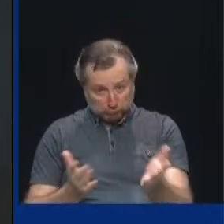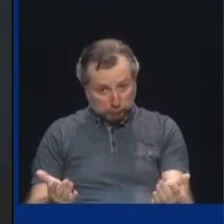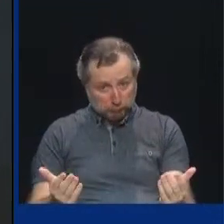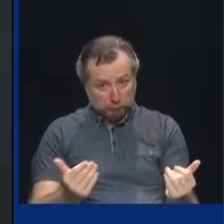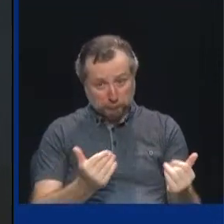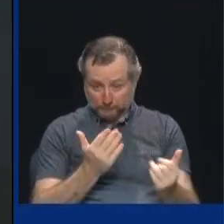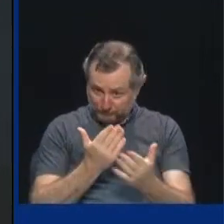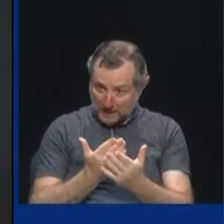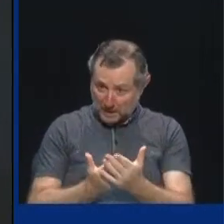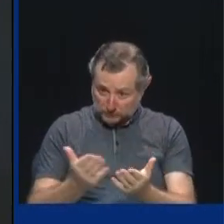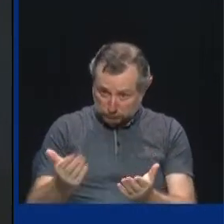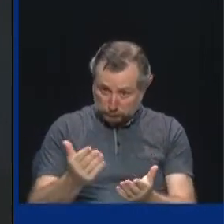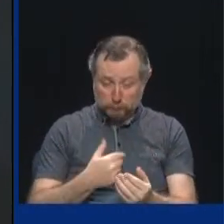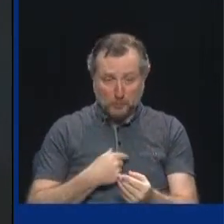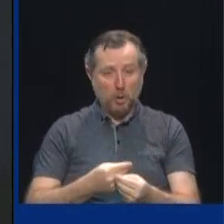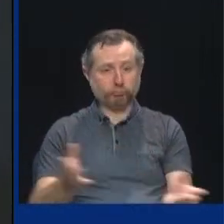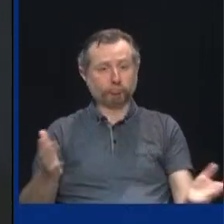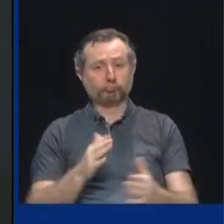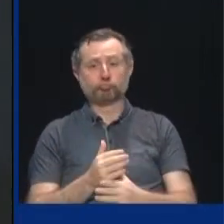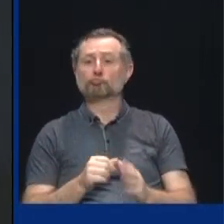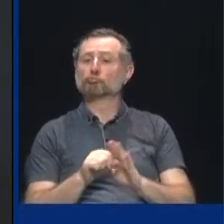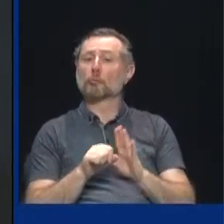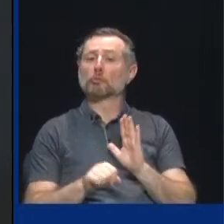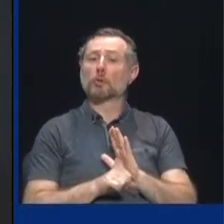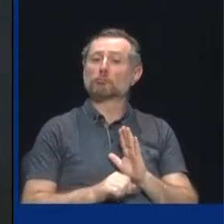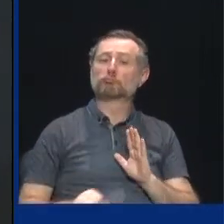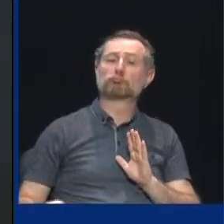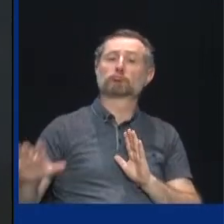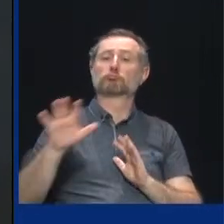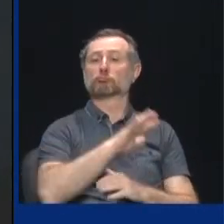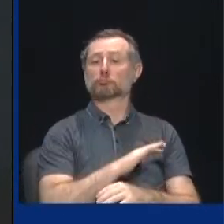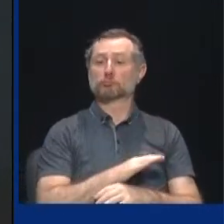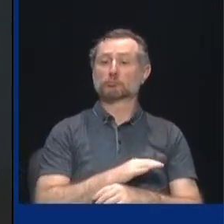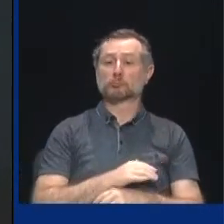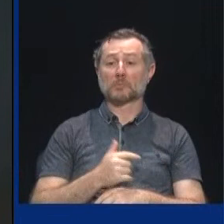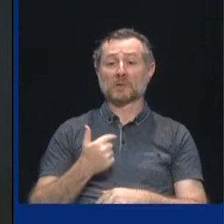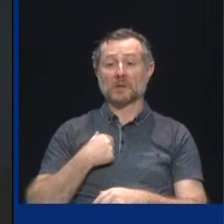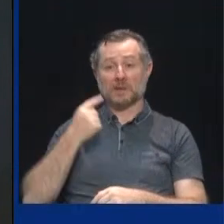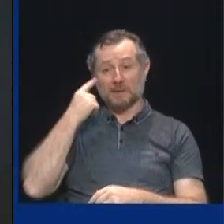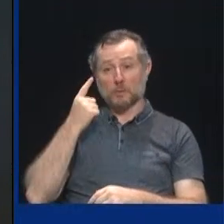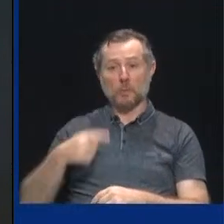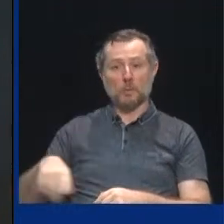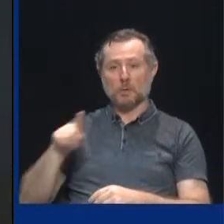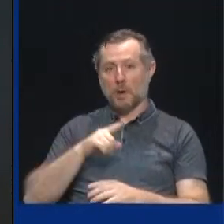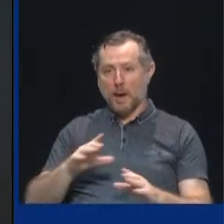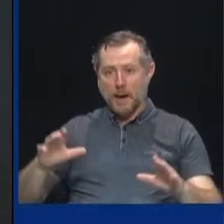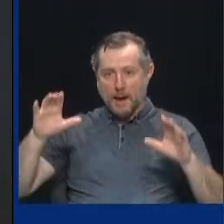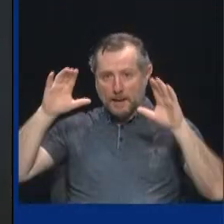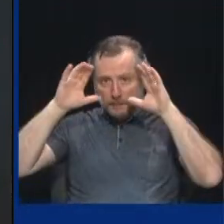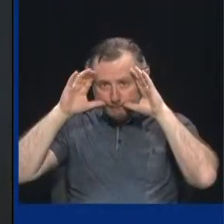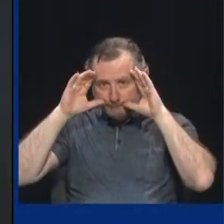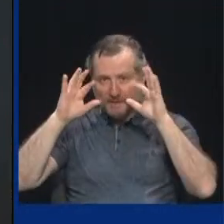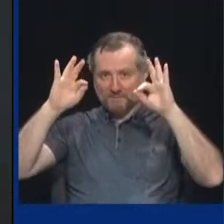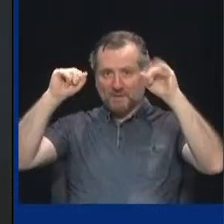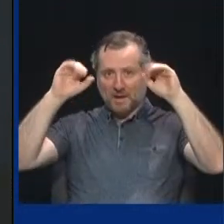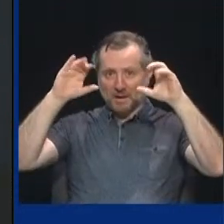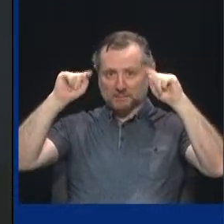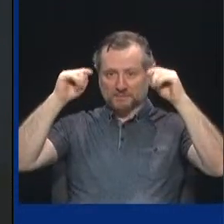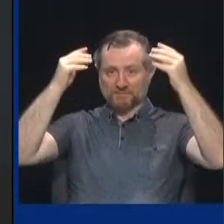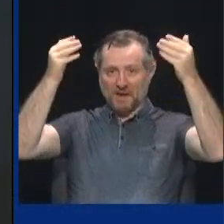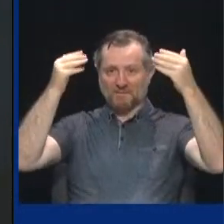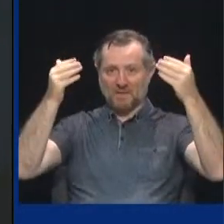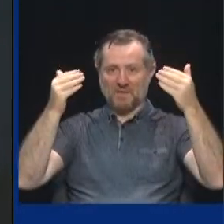state. And I think when they hear the actual facts of what